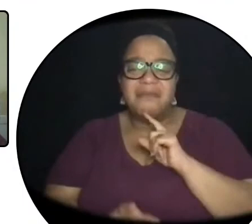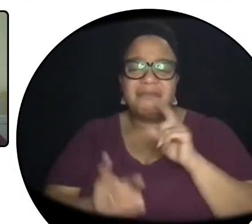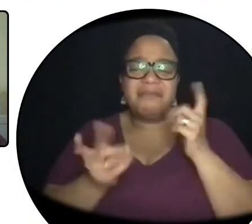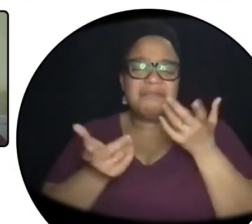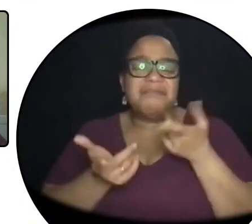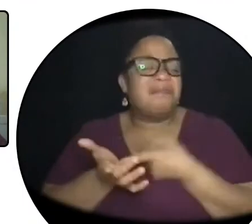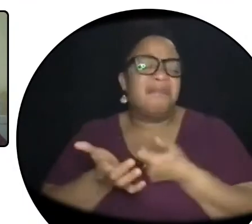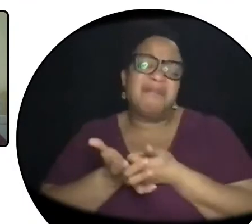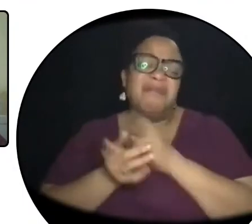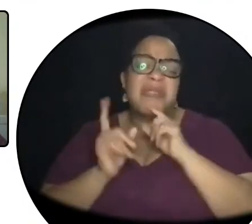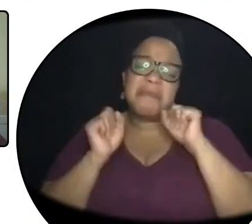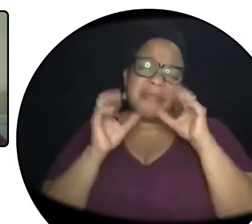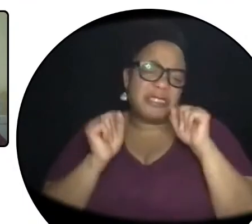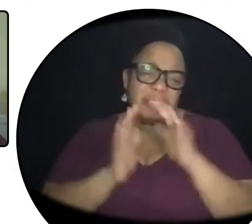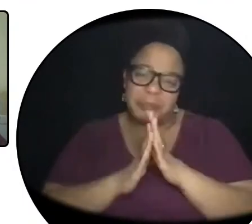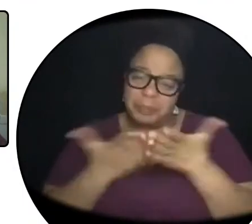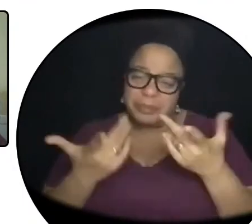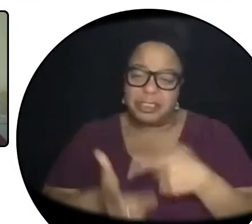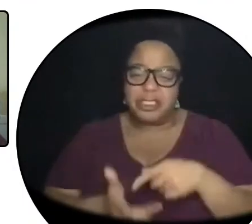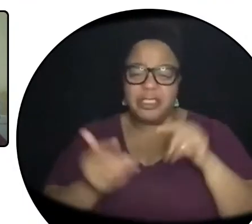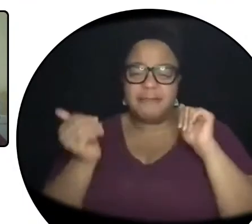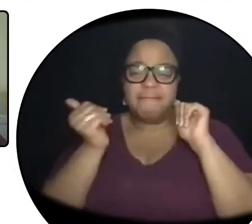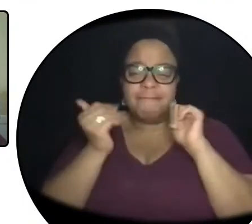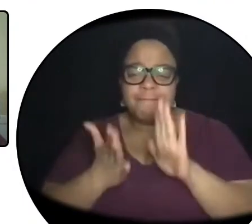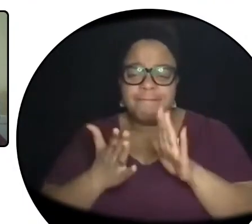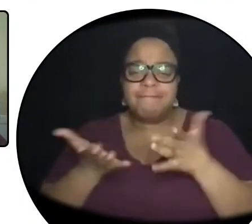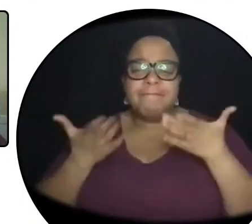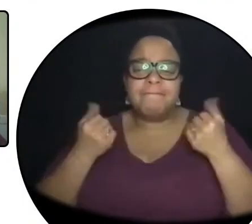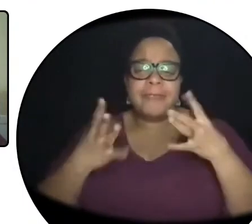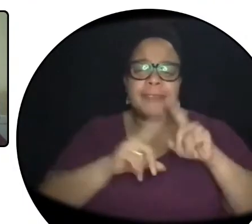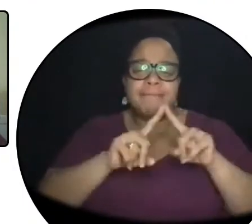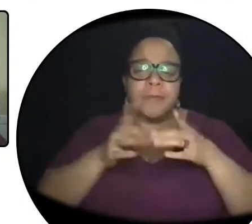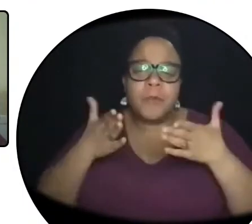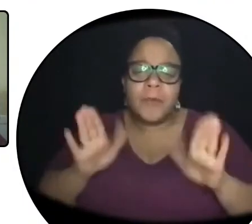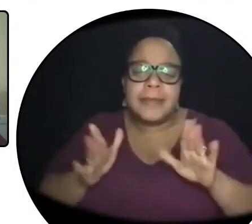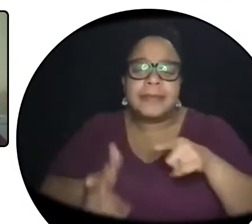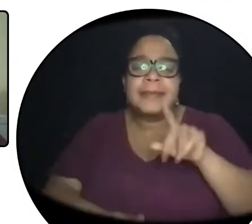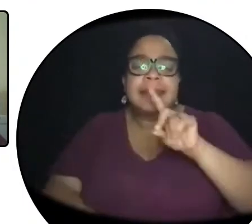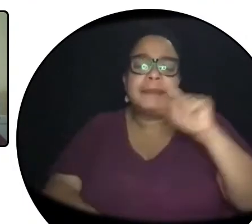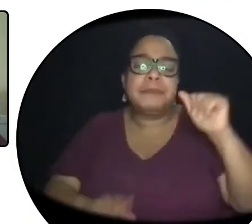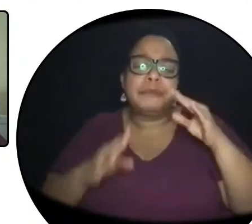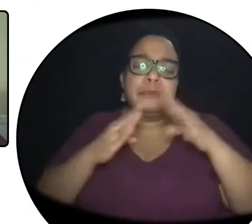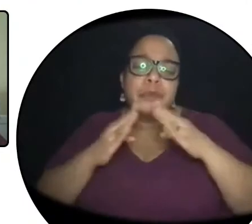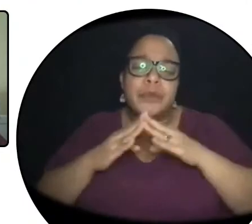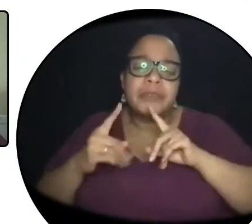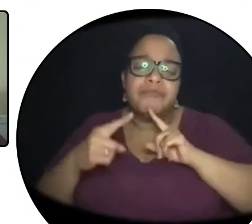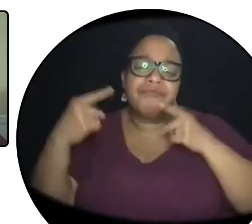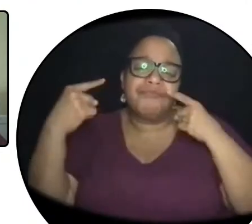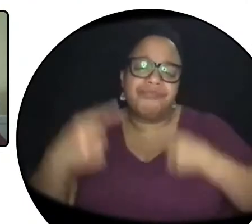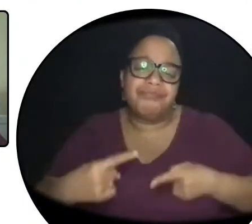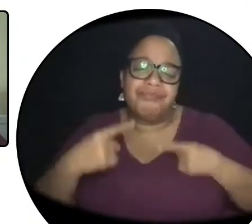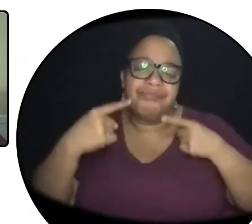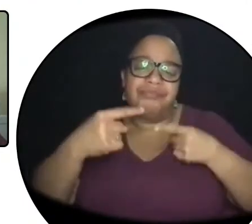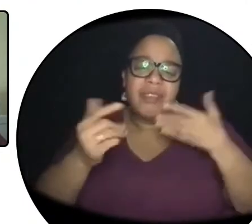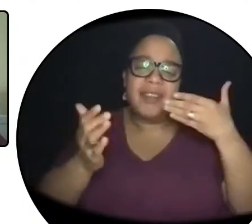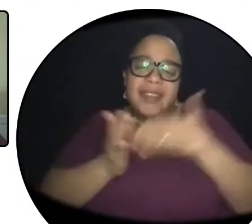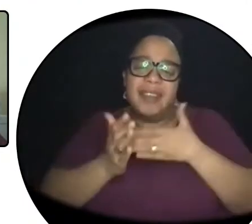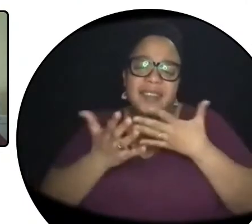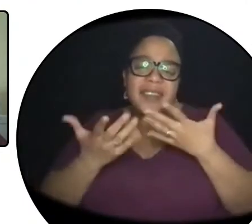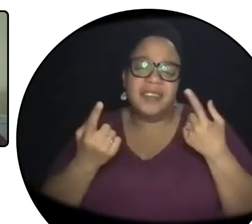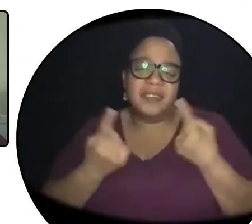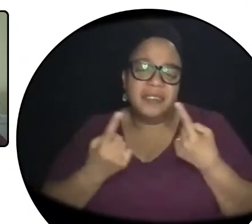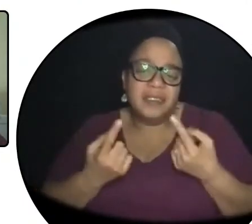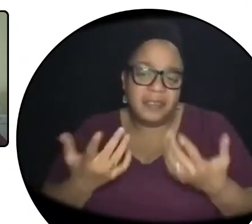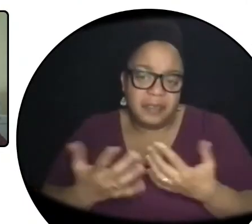incarceration, and how historically the incarceration of disabled people has prefigured